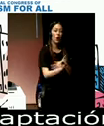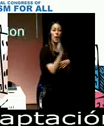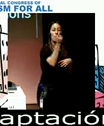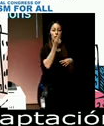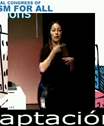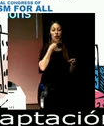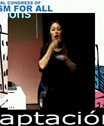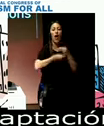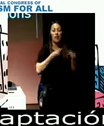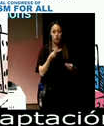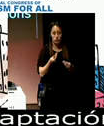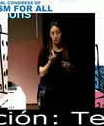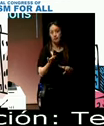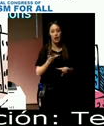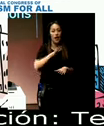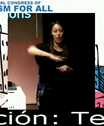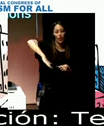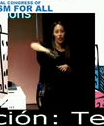accessible